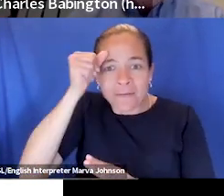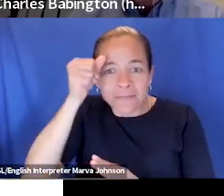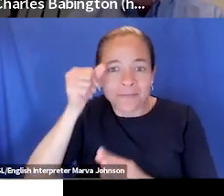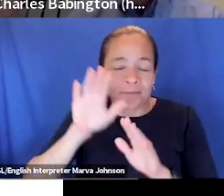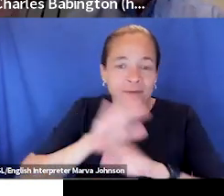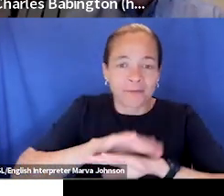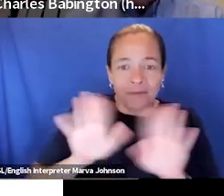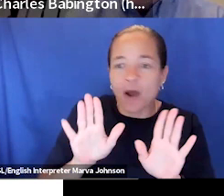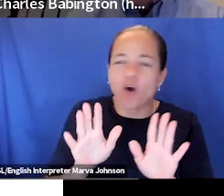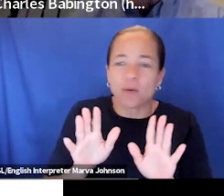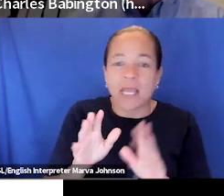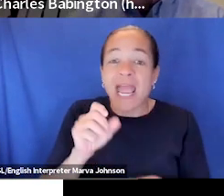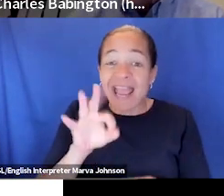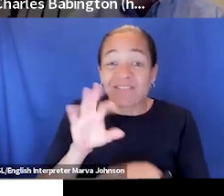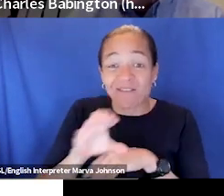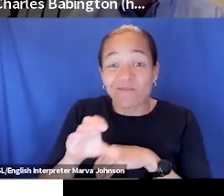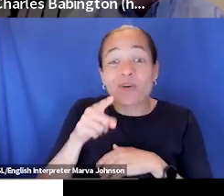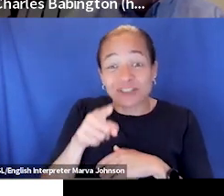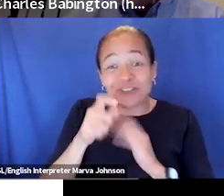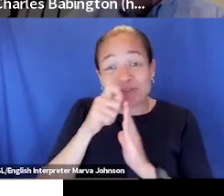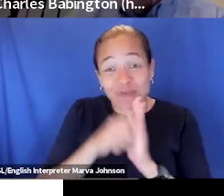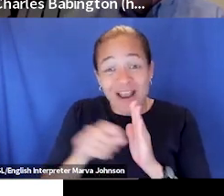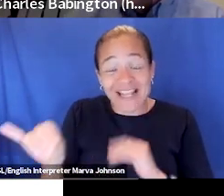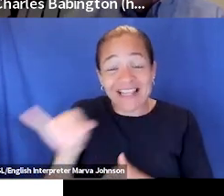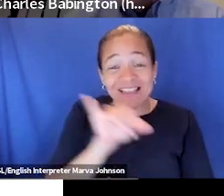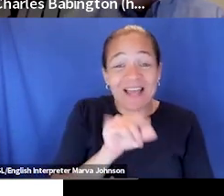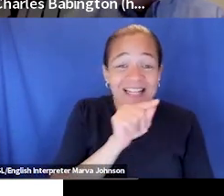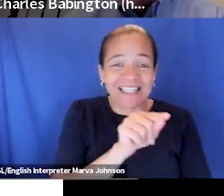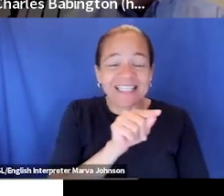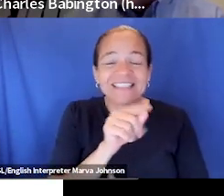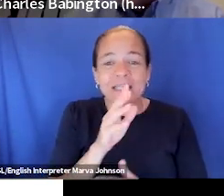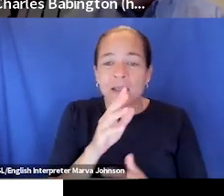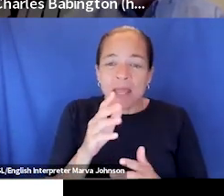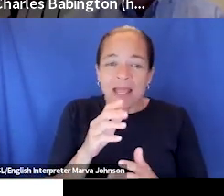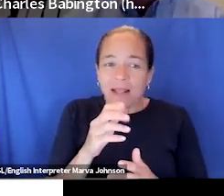some of this, please don't write as bad as that, but use some of these buzzy words.